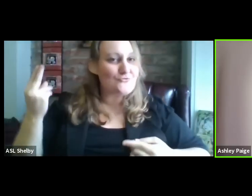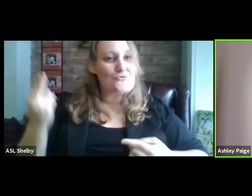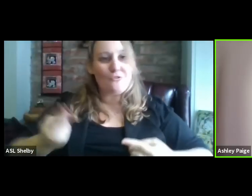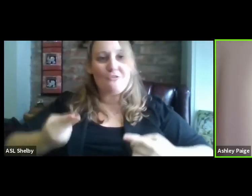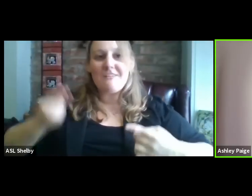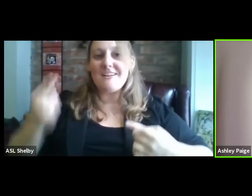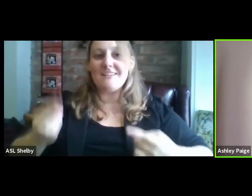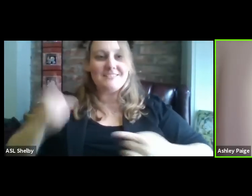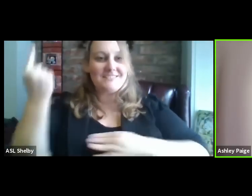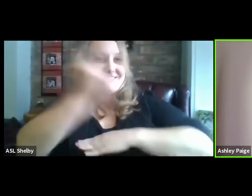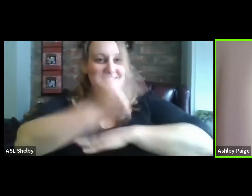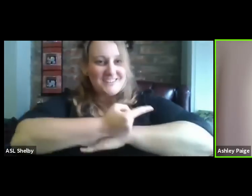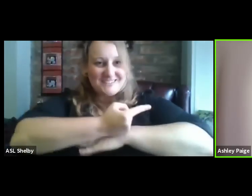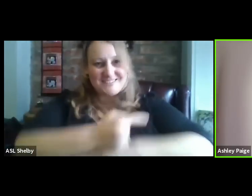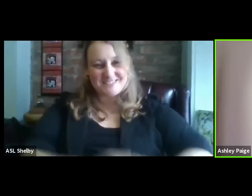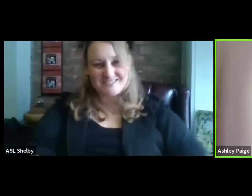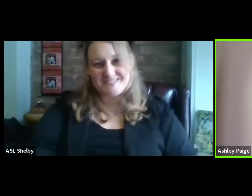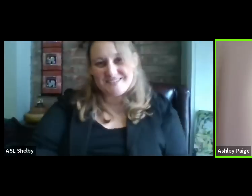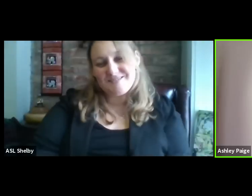day.